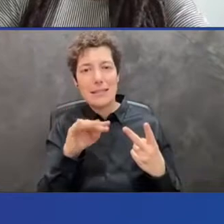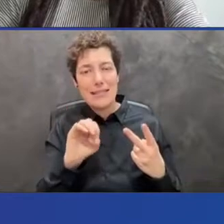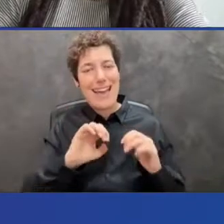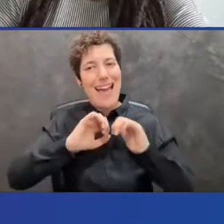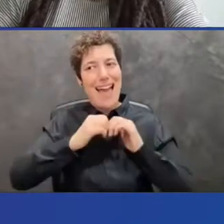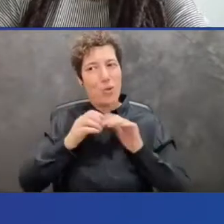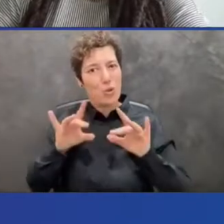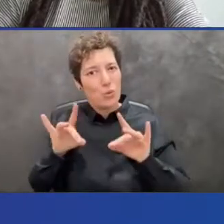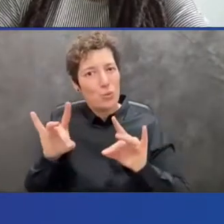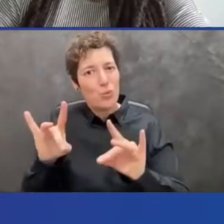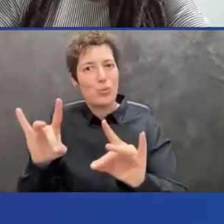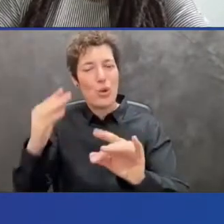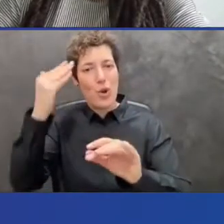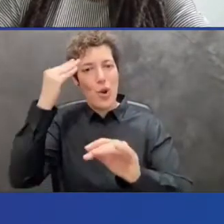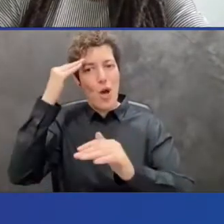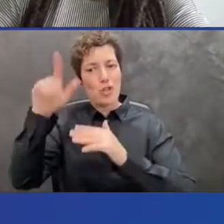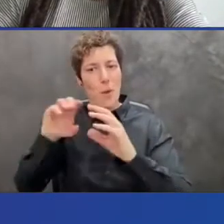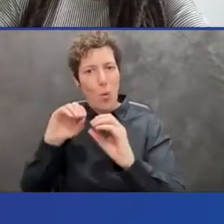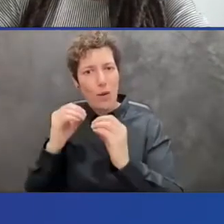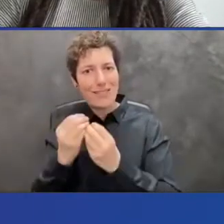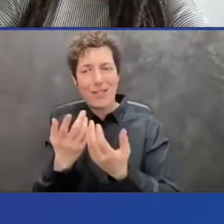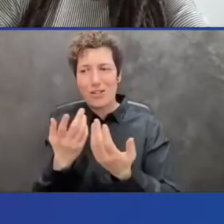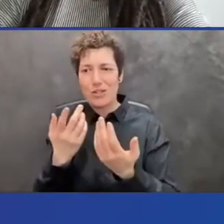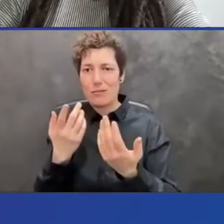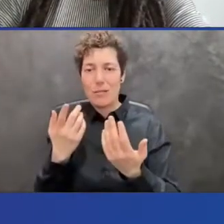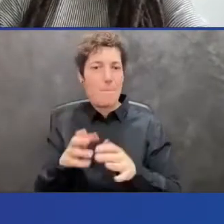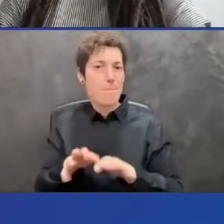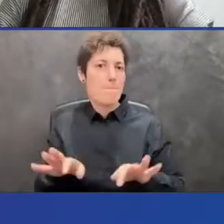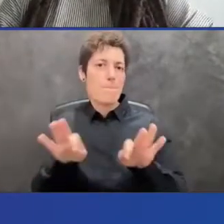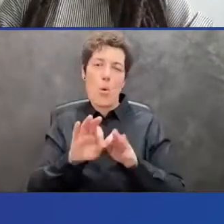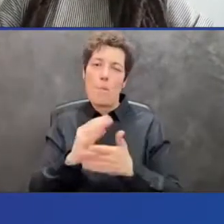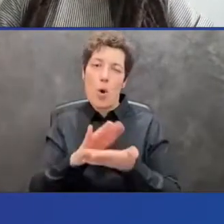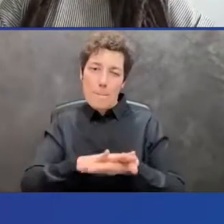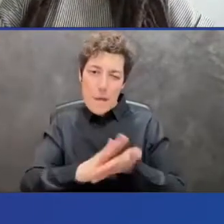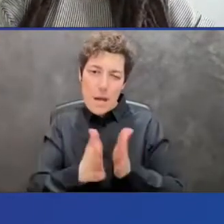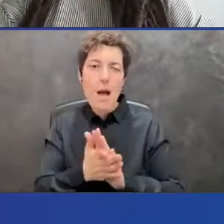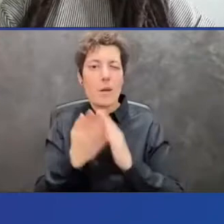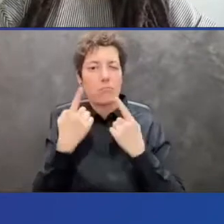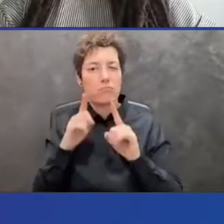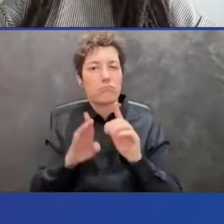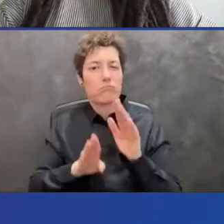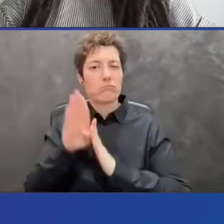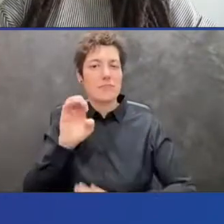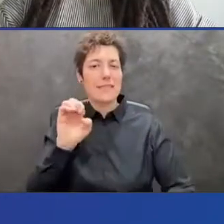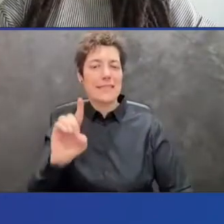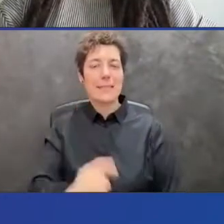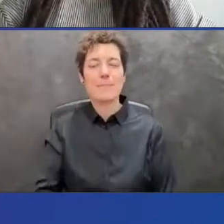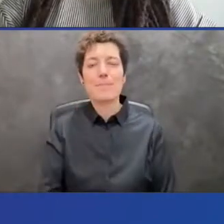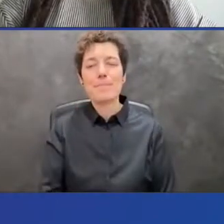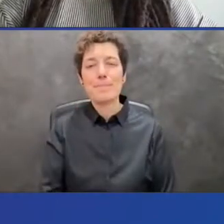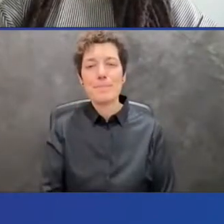institutional knowledge, which is such an important part in being a thriving ED.